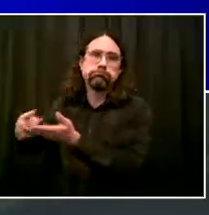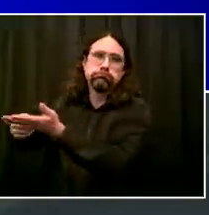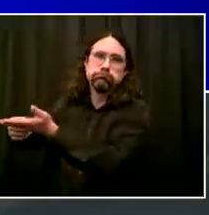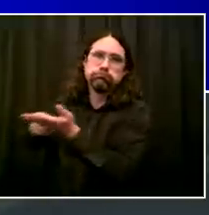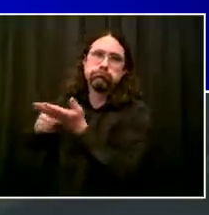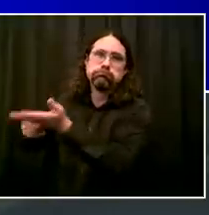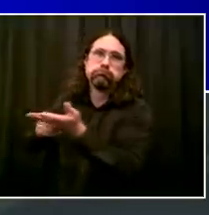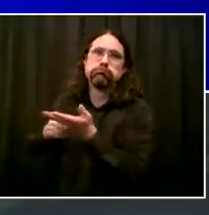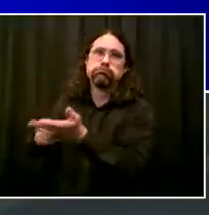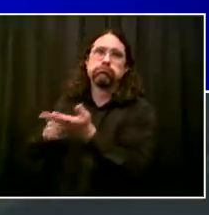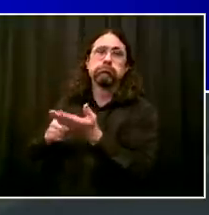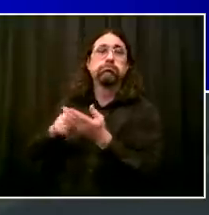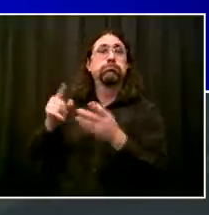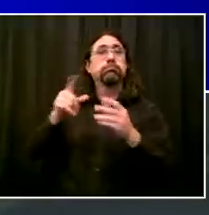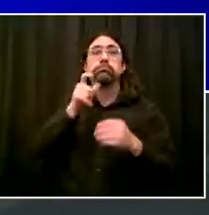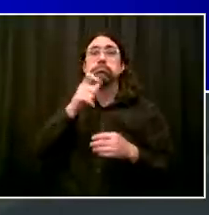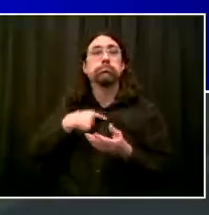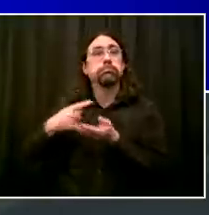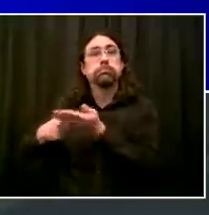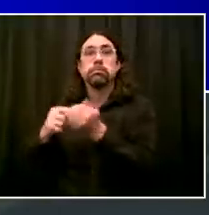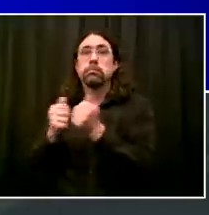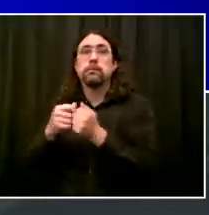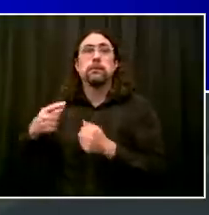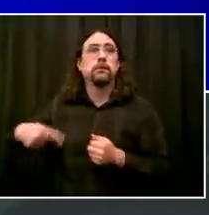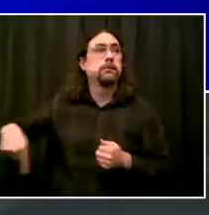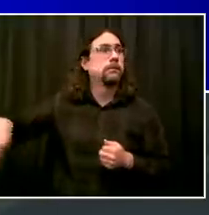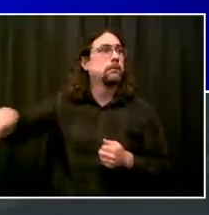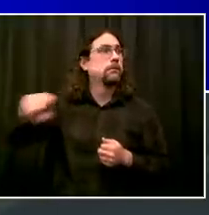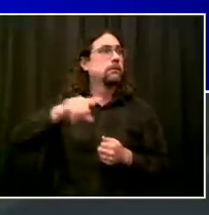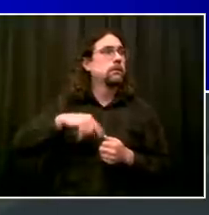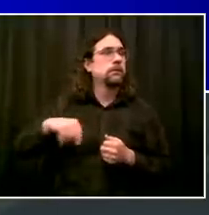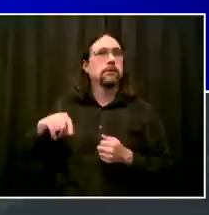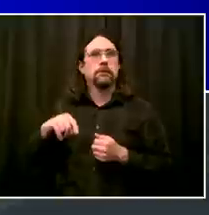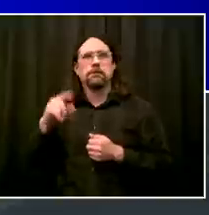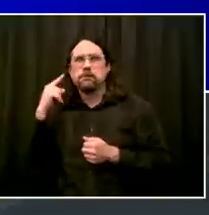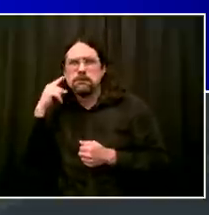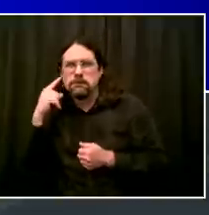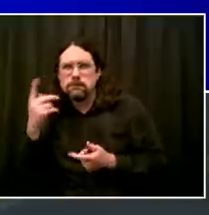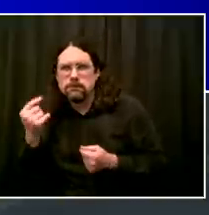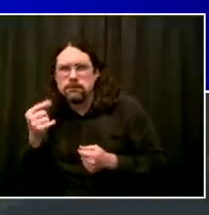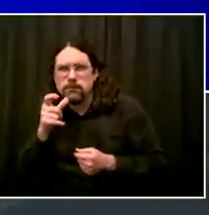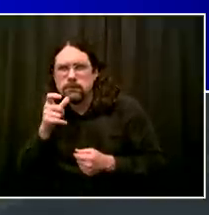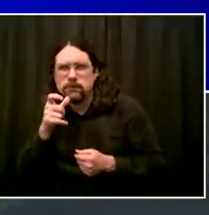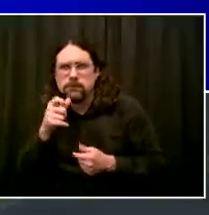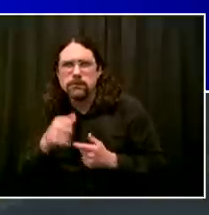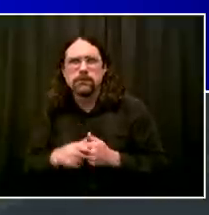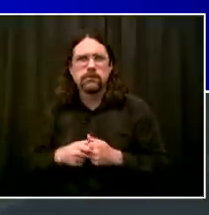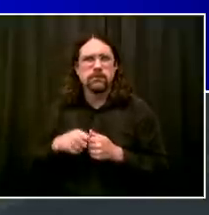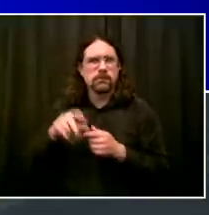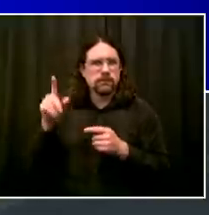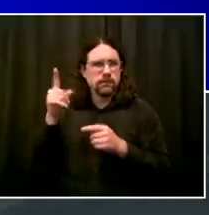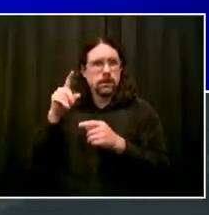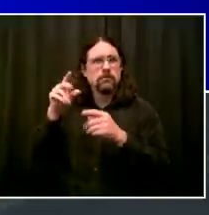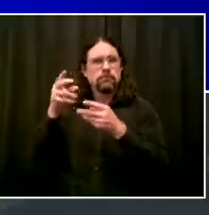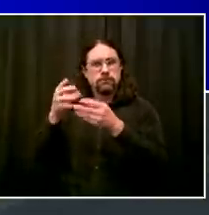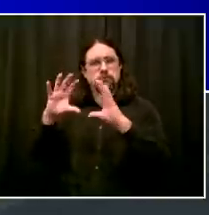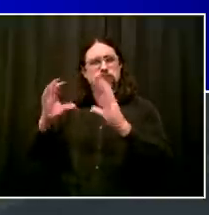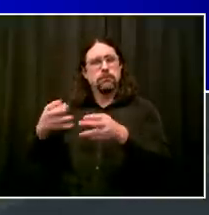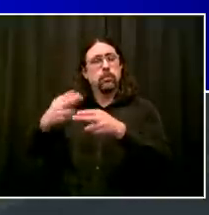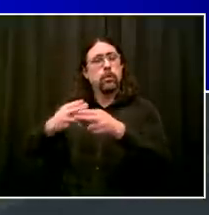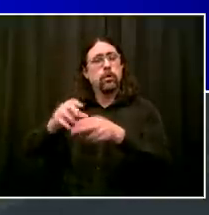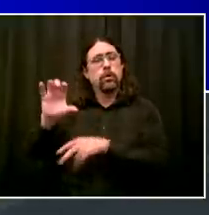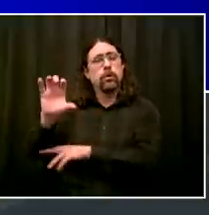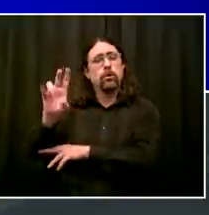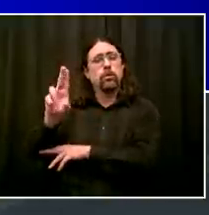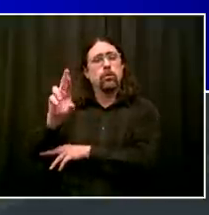Cure Violence movement, also known as the Crisis Management System, have rewritten how you fight